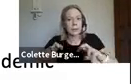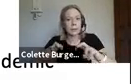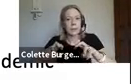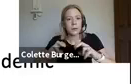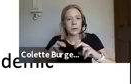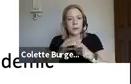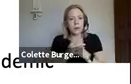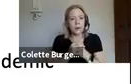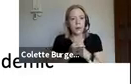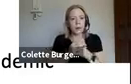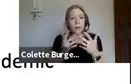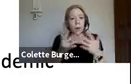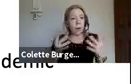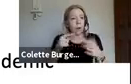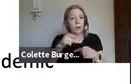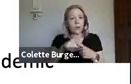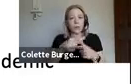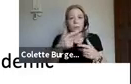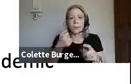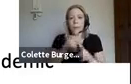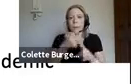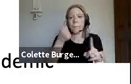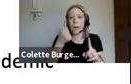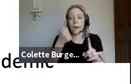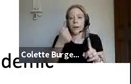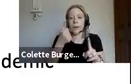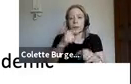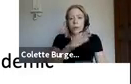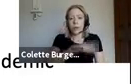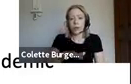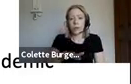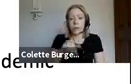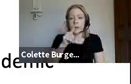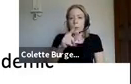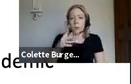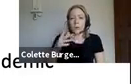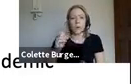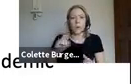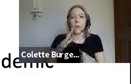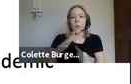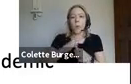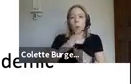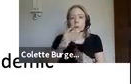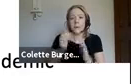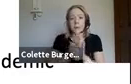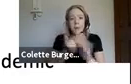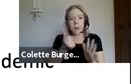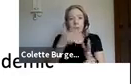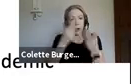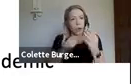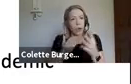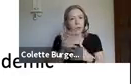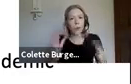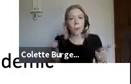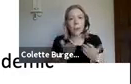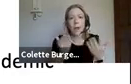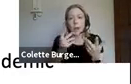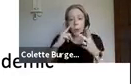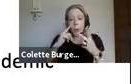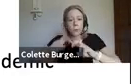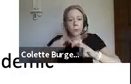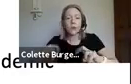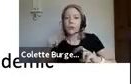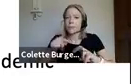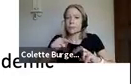childhood experiences can have. The core skills which they learn through play and exploration are what they need to learn at